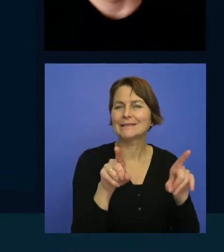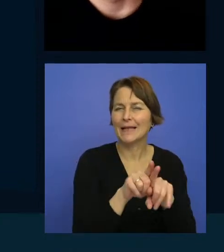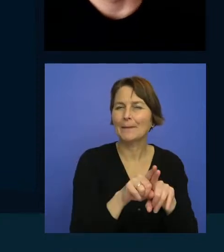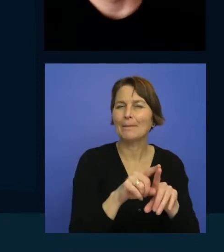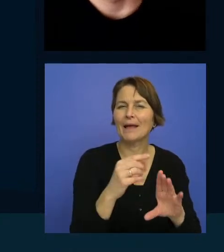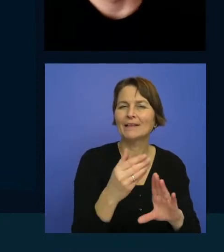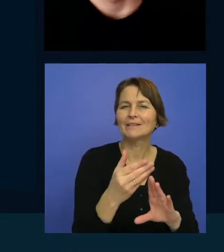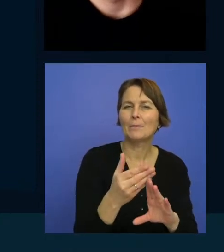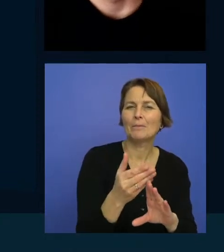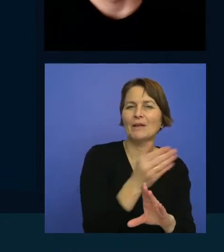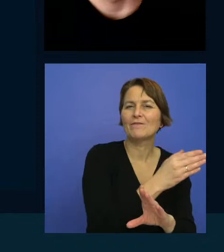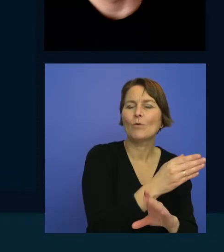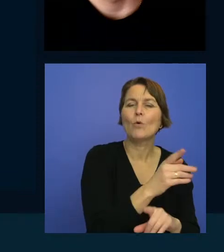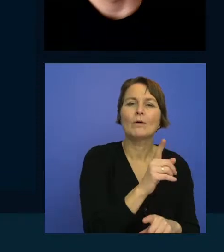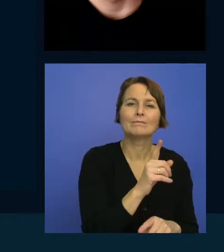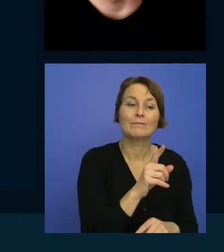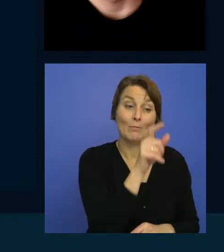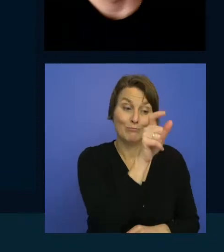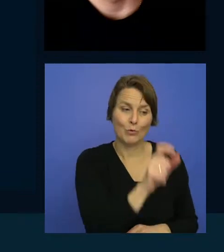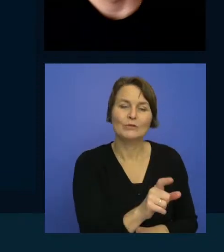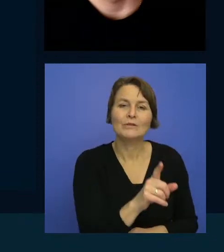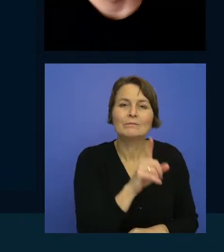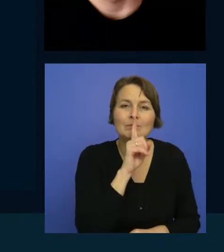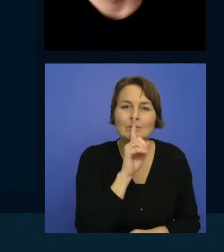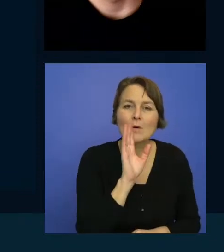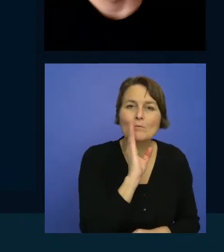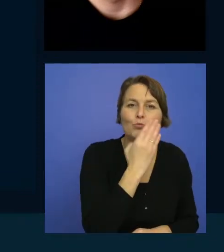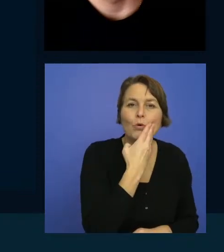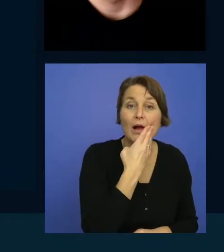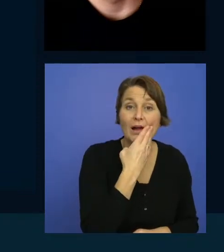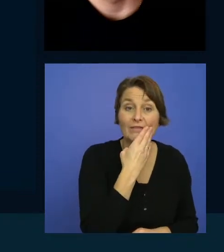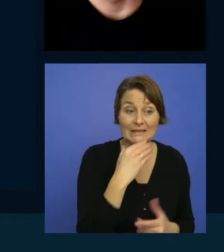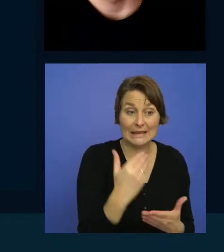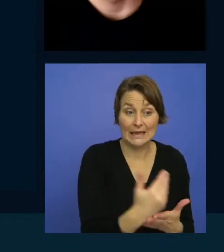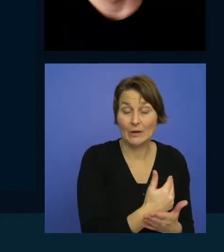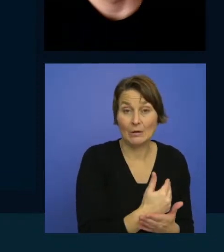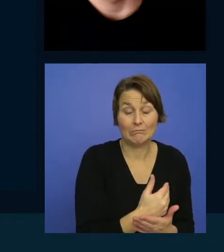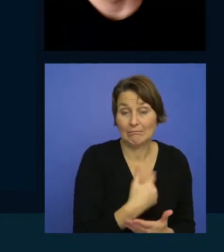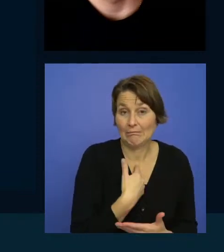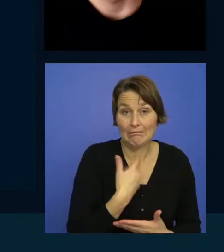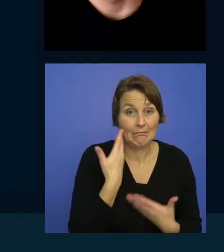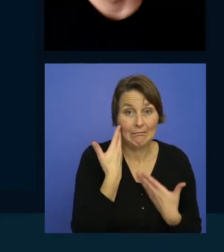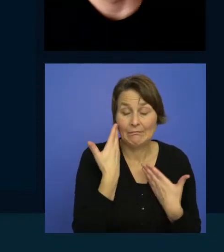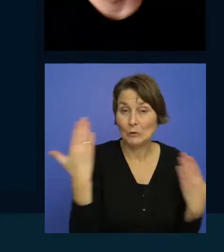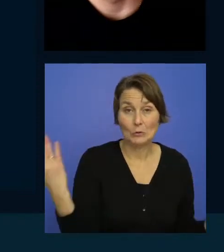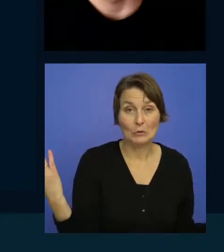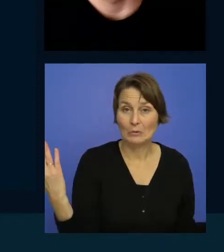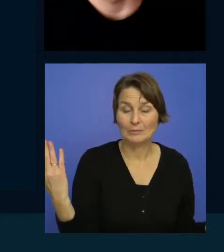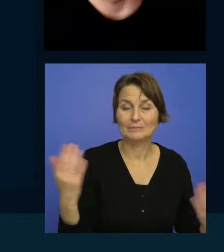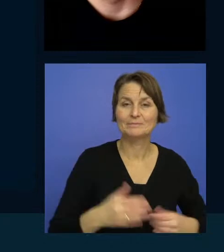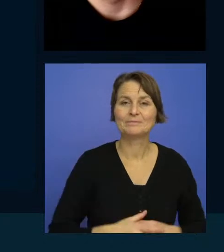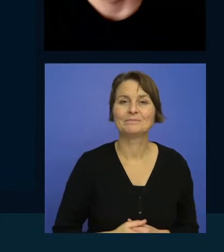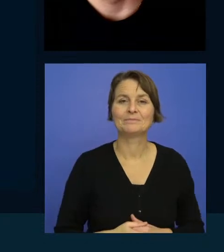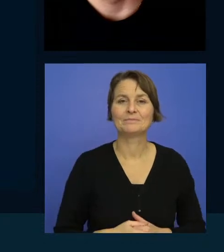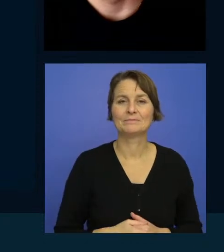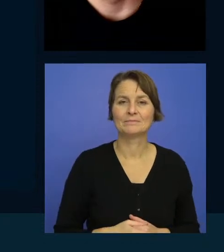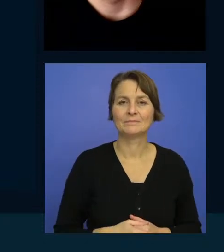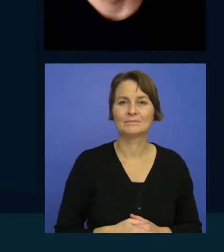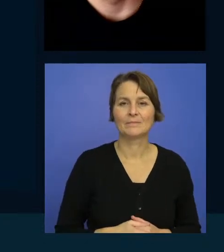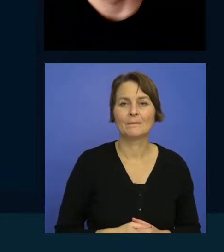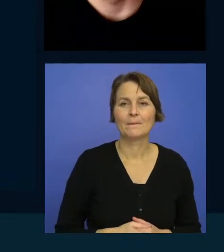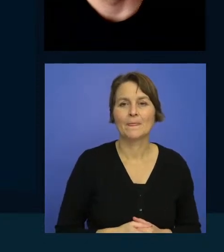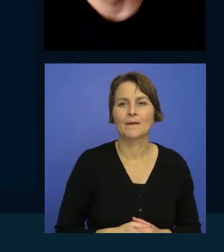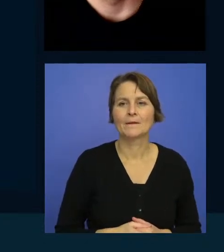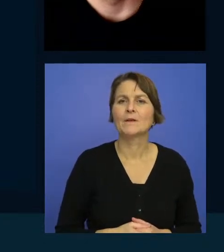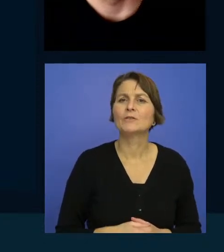private incomes. And so we don't have any guesses at any private information. However, it's not enough to just protect